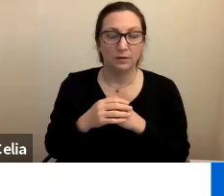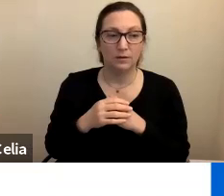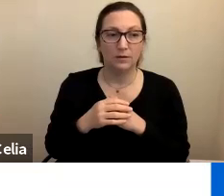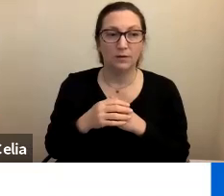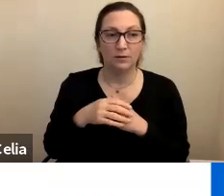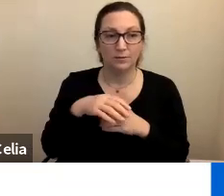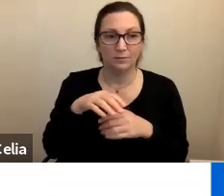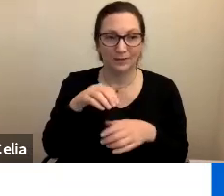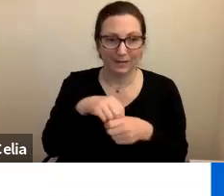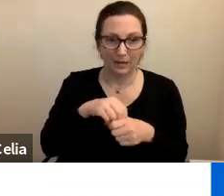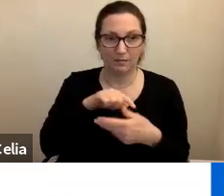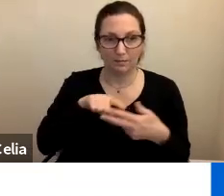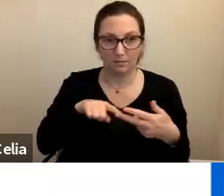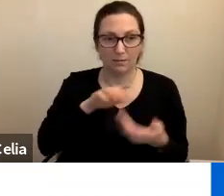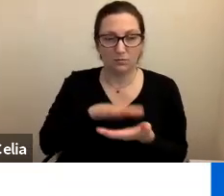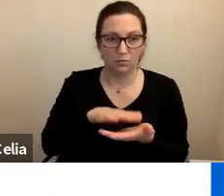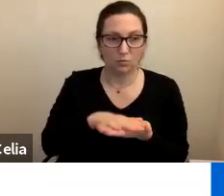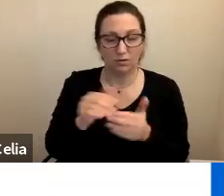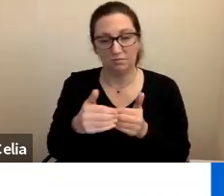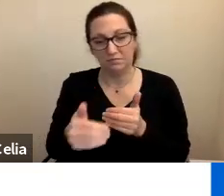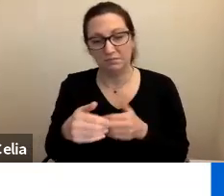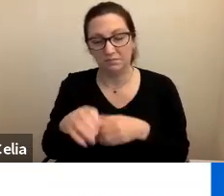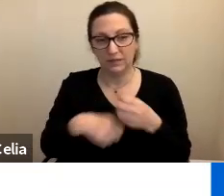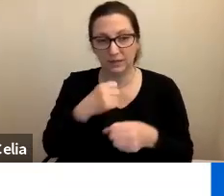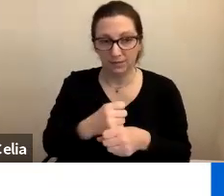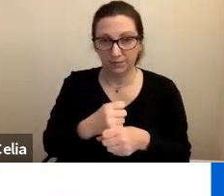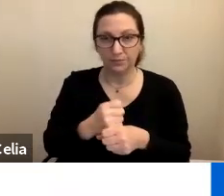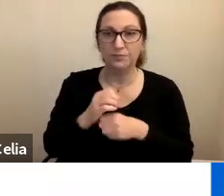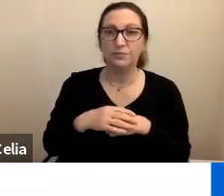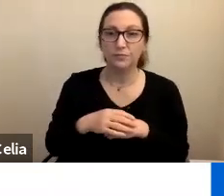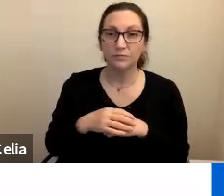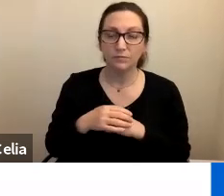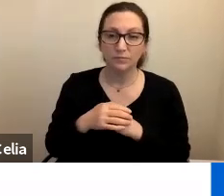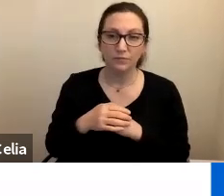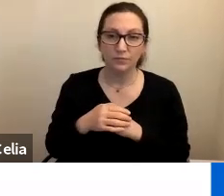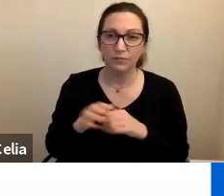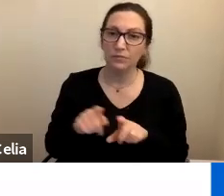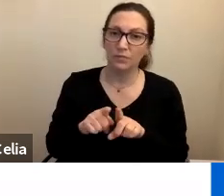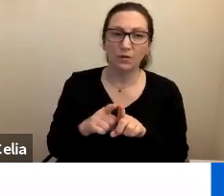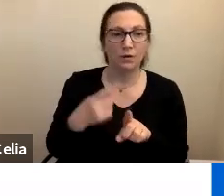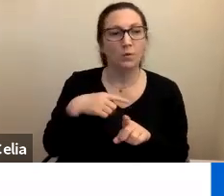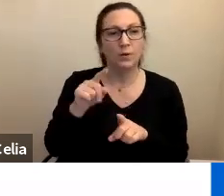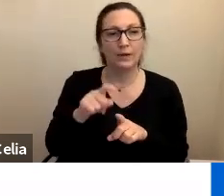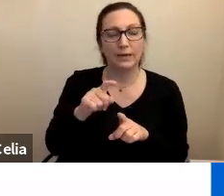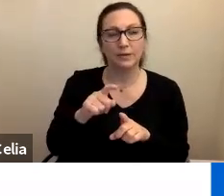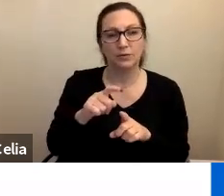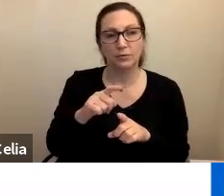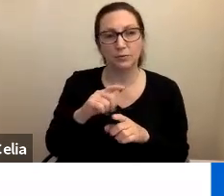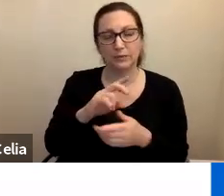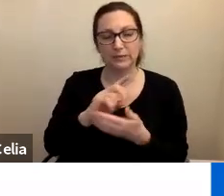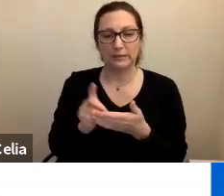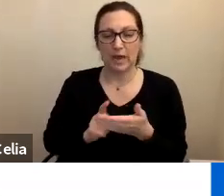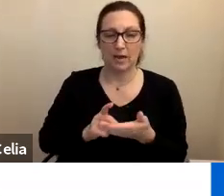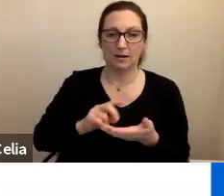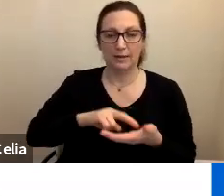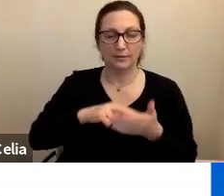within these schools in the upcoming year, and making sure that we're intentional in our design